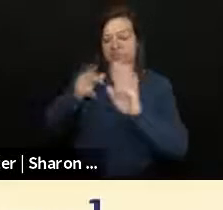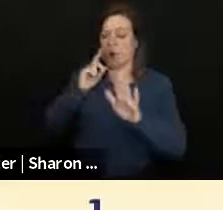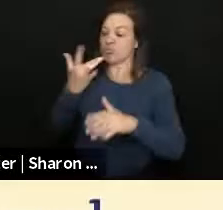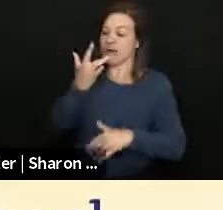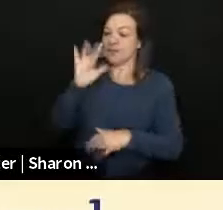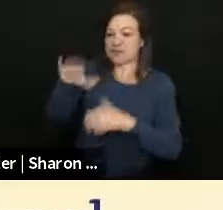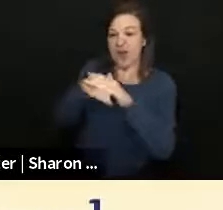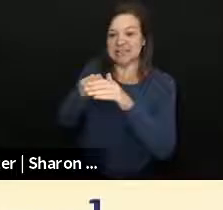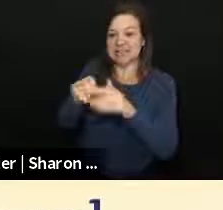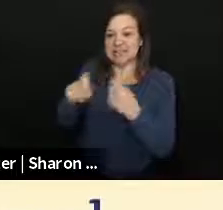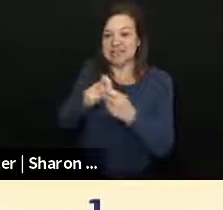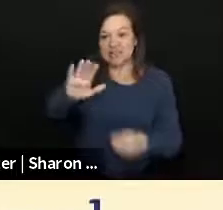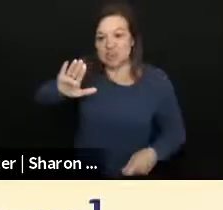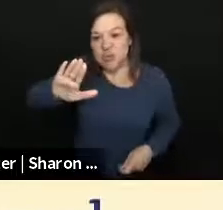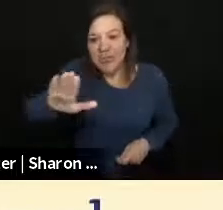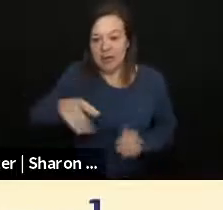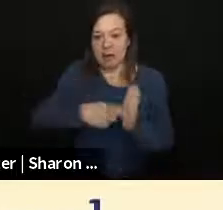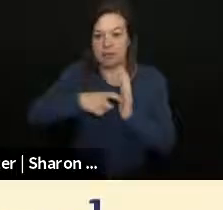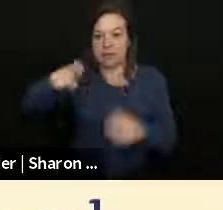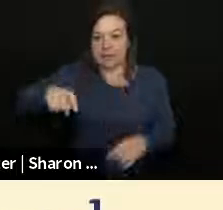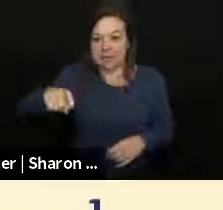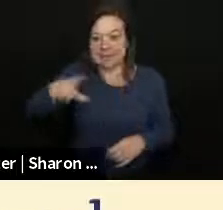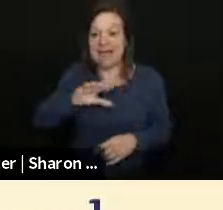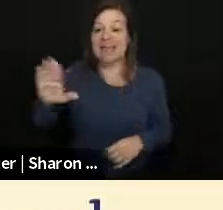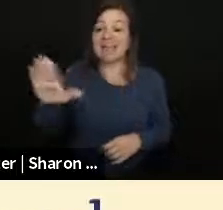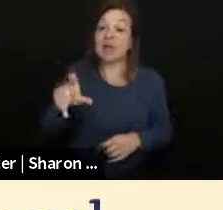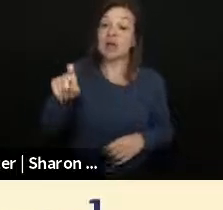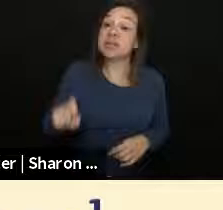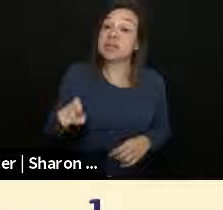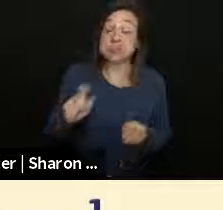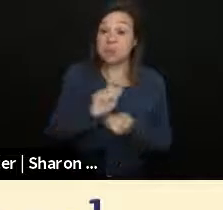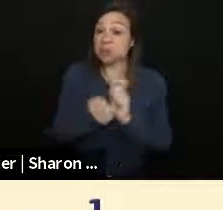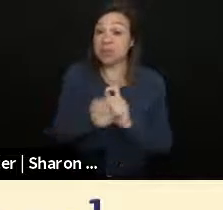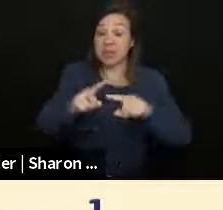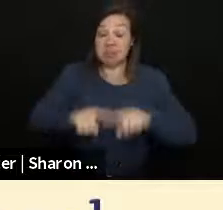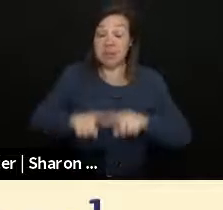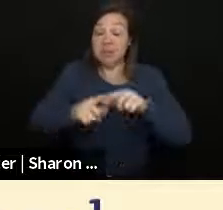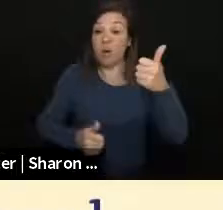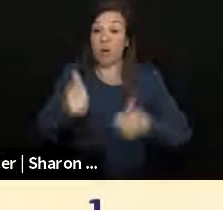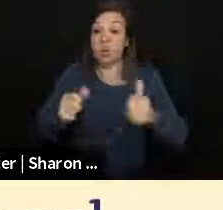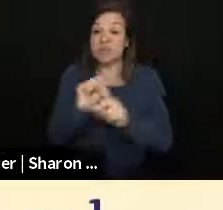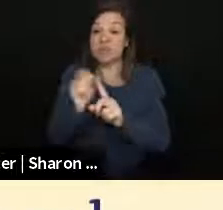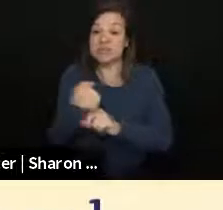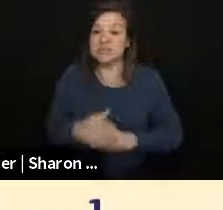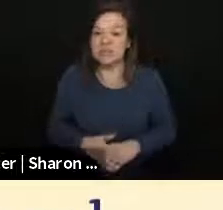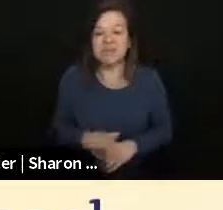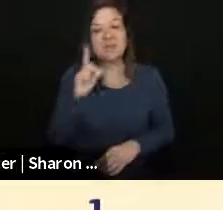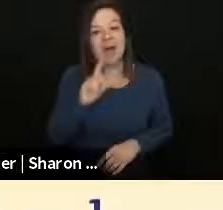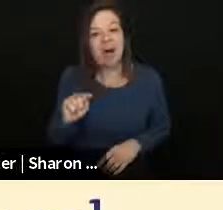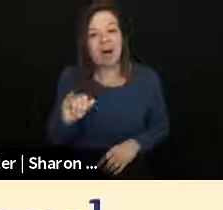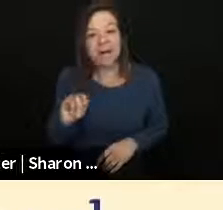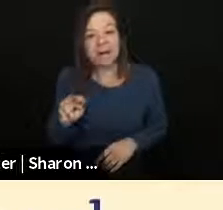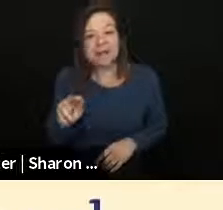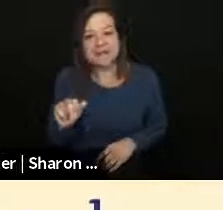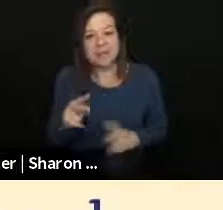their needs, and that their needs may change given a specific situation. I thought Tina was very